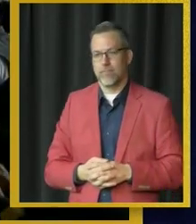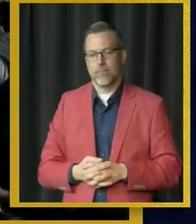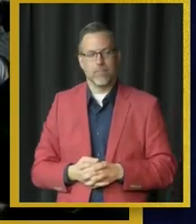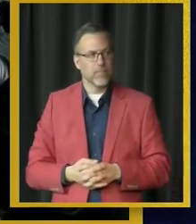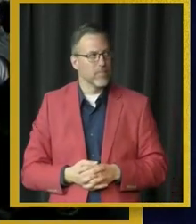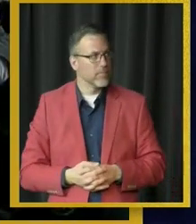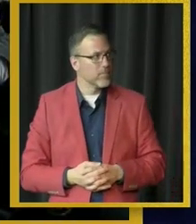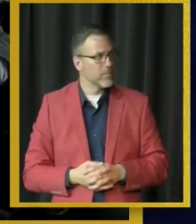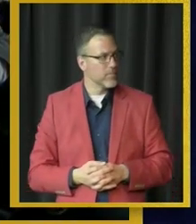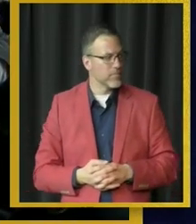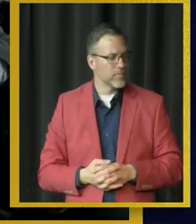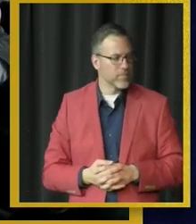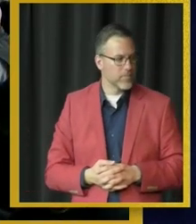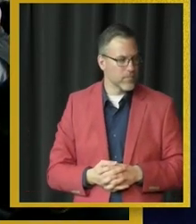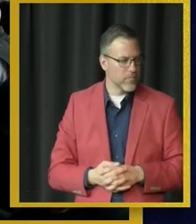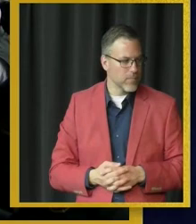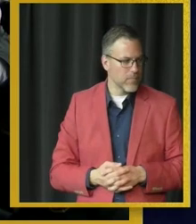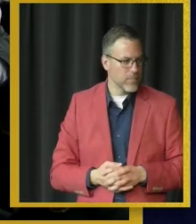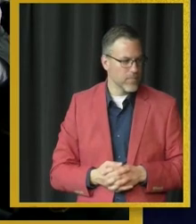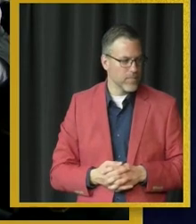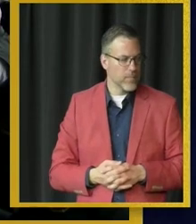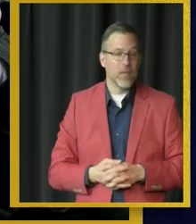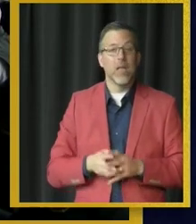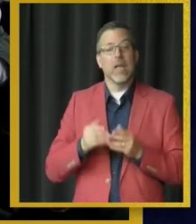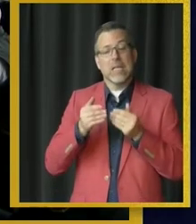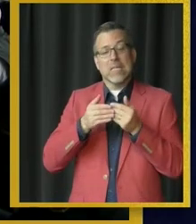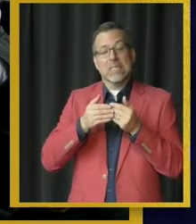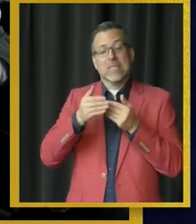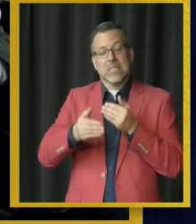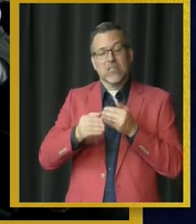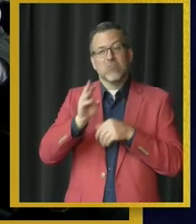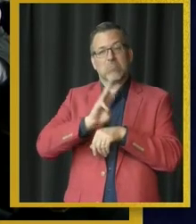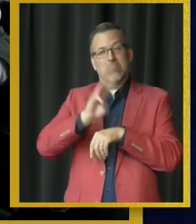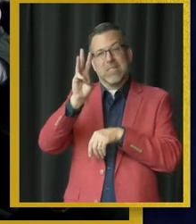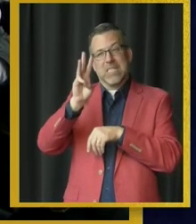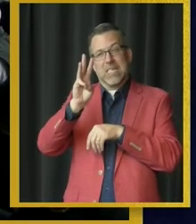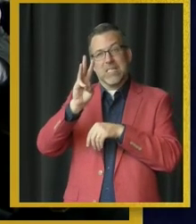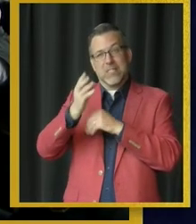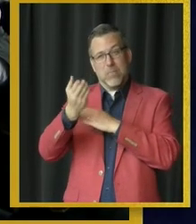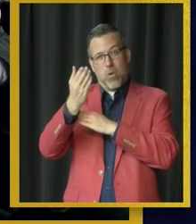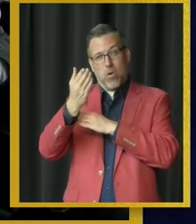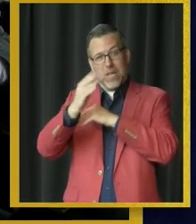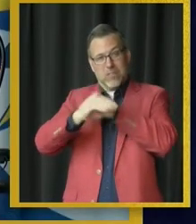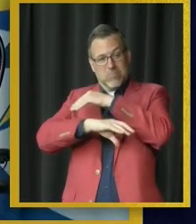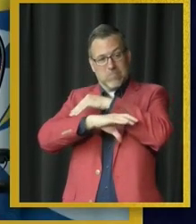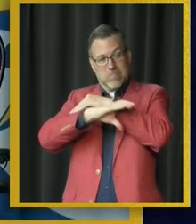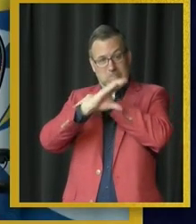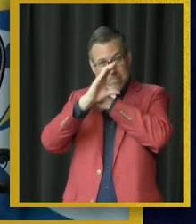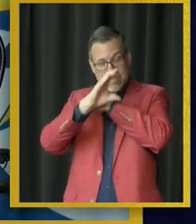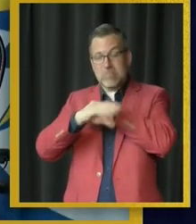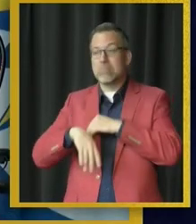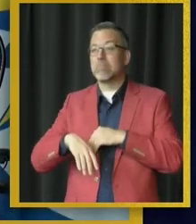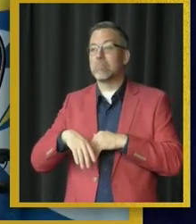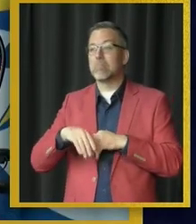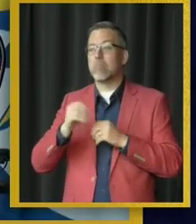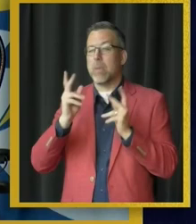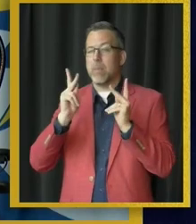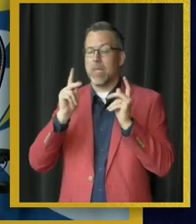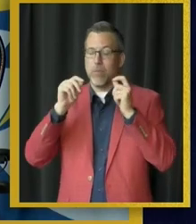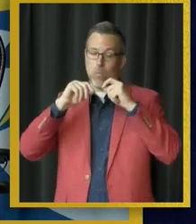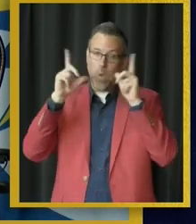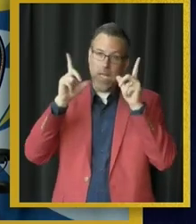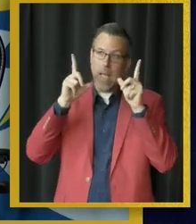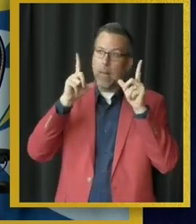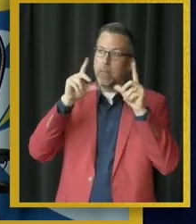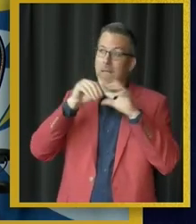Now, a little bit later, just before 6 o'clock, the sun begins to rise over Nashville, and many Nashvillians are waking up in